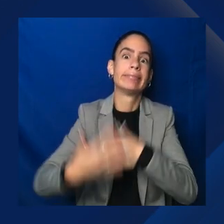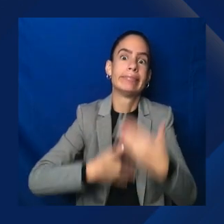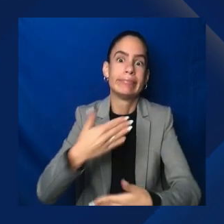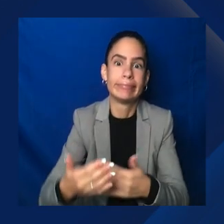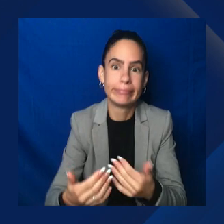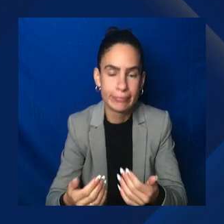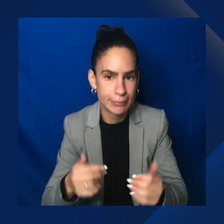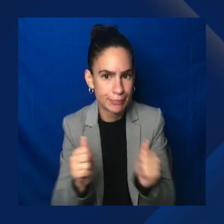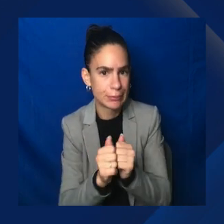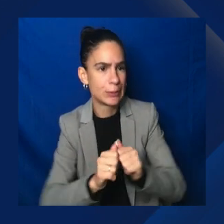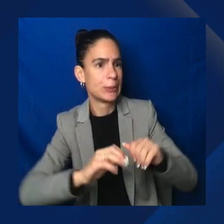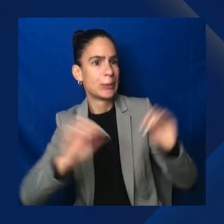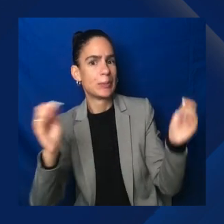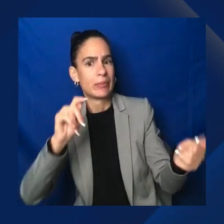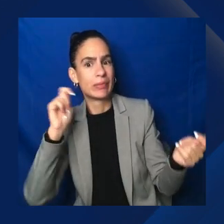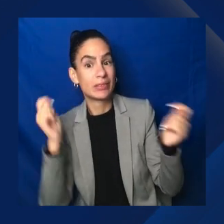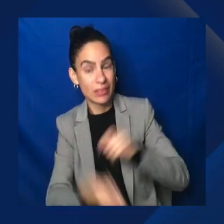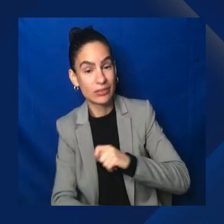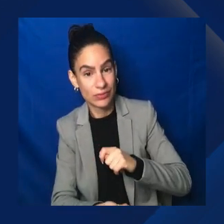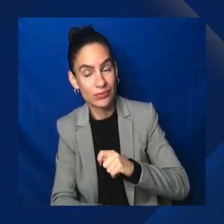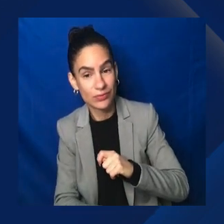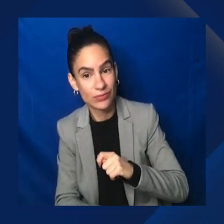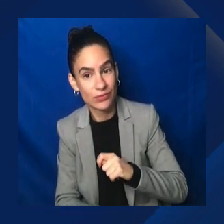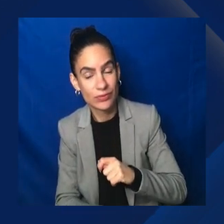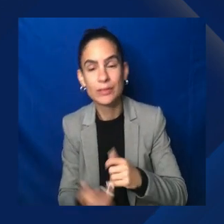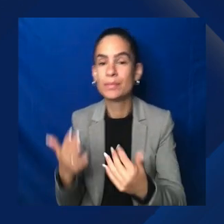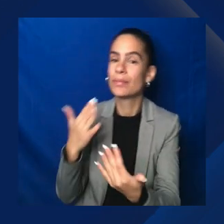Vanessa. We're going to hear from Dr. Whitehair in a little bit, but first we're going to go to